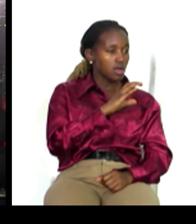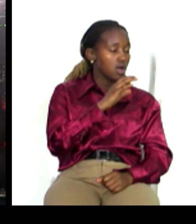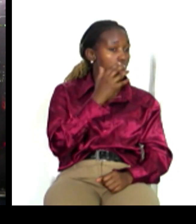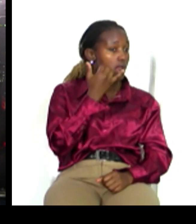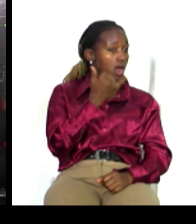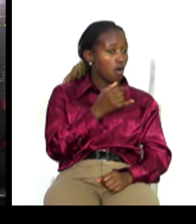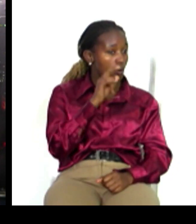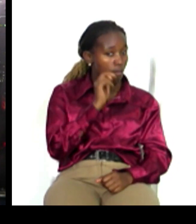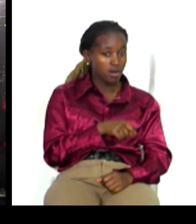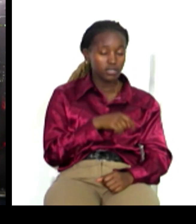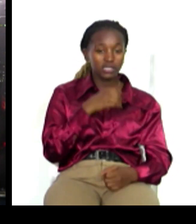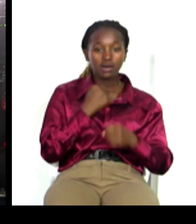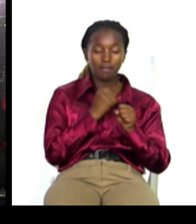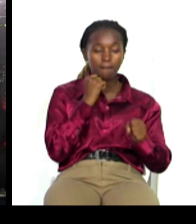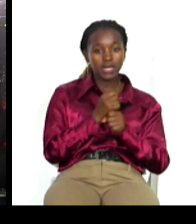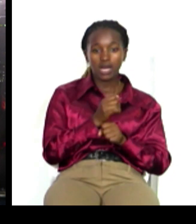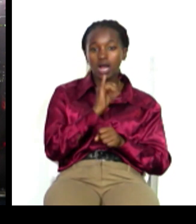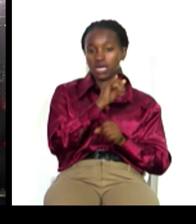ahead. Yeah.